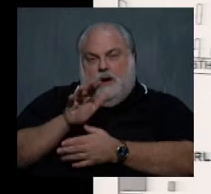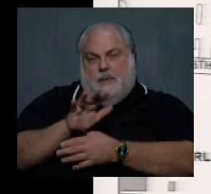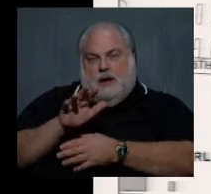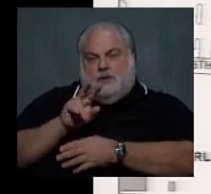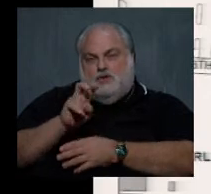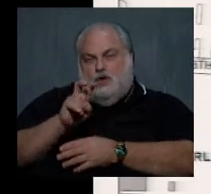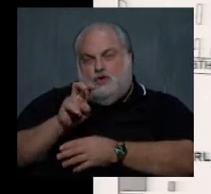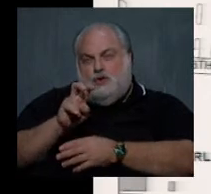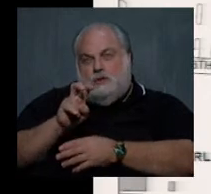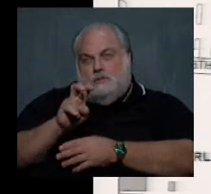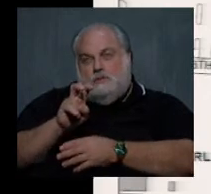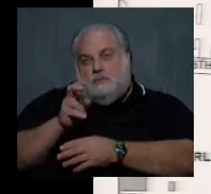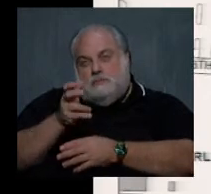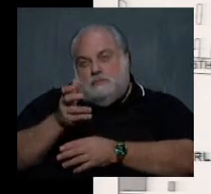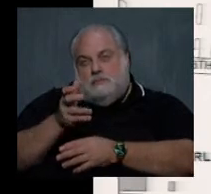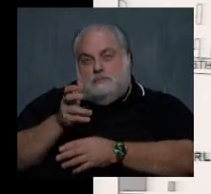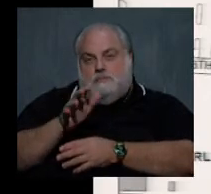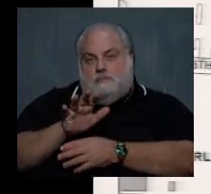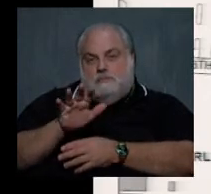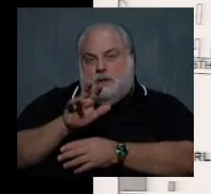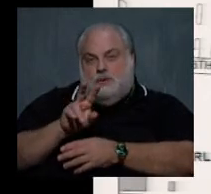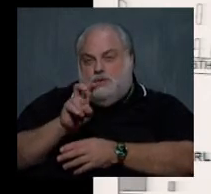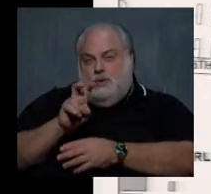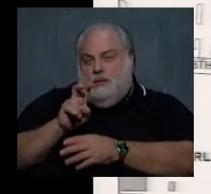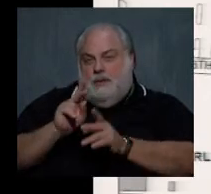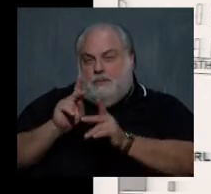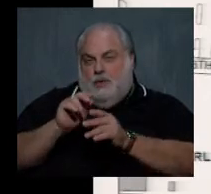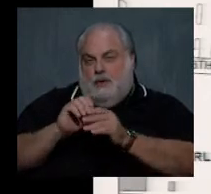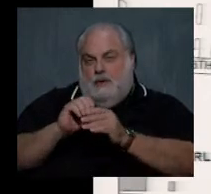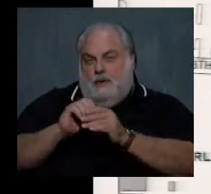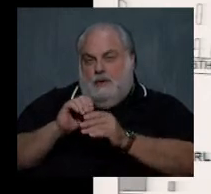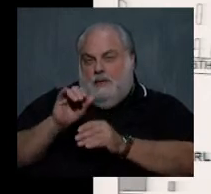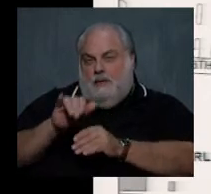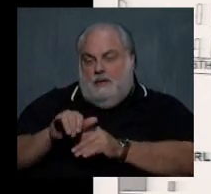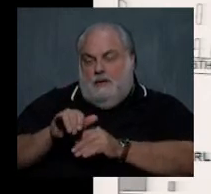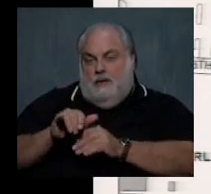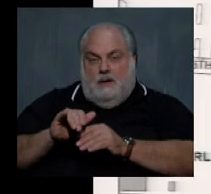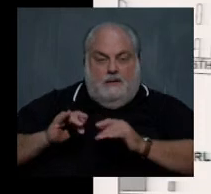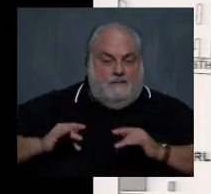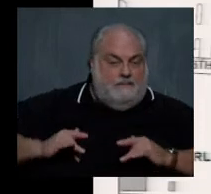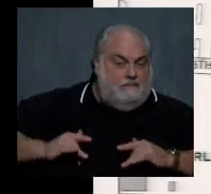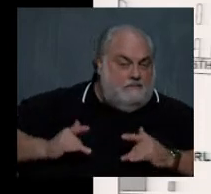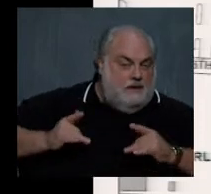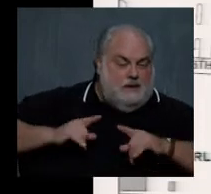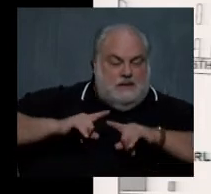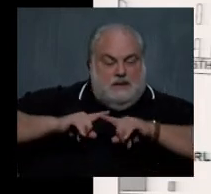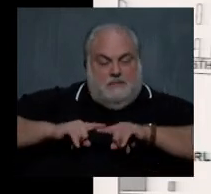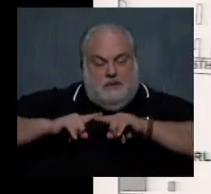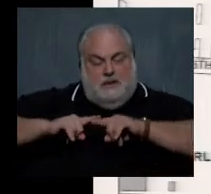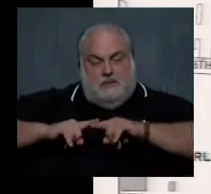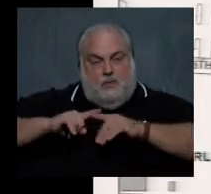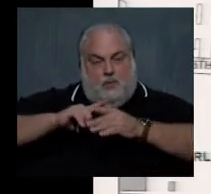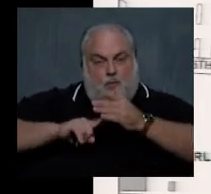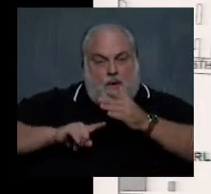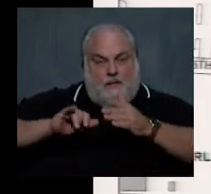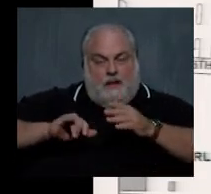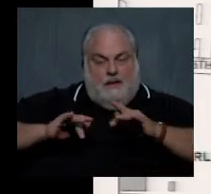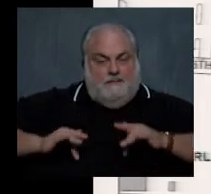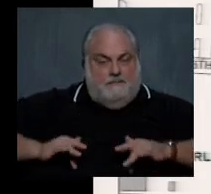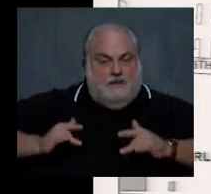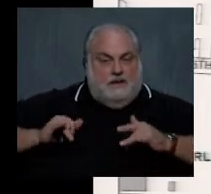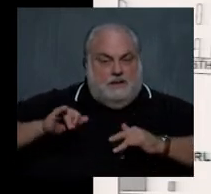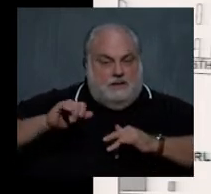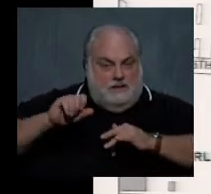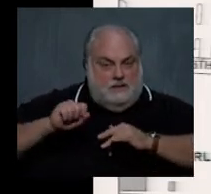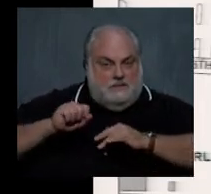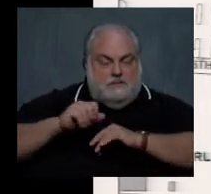about 200 people in that building in an event, but that also depends on what the event is and